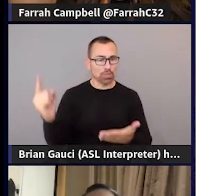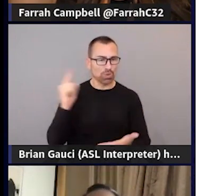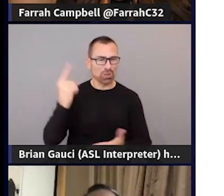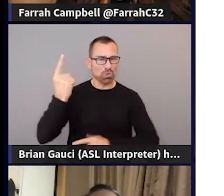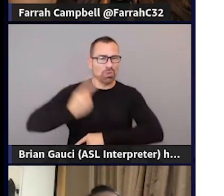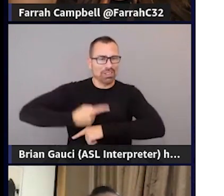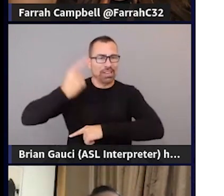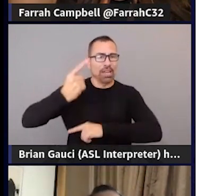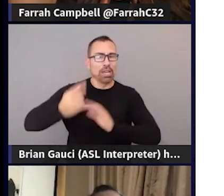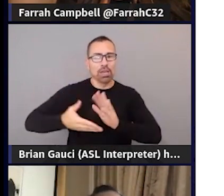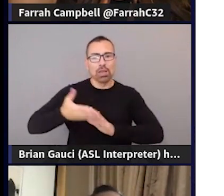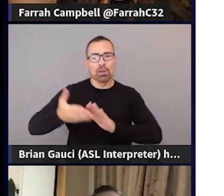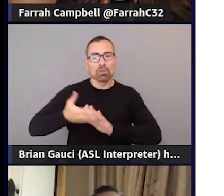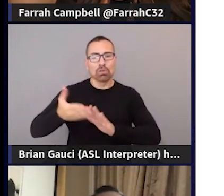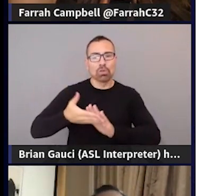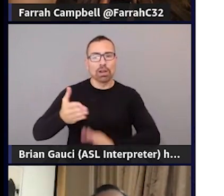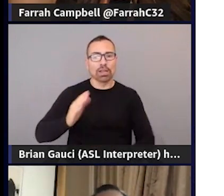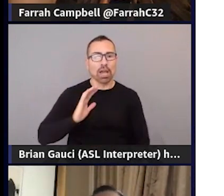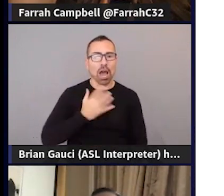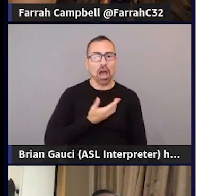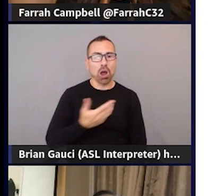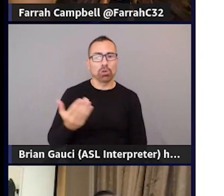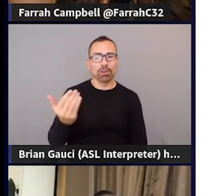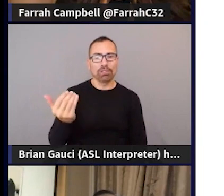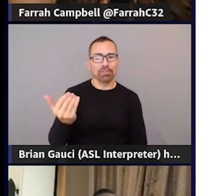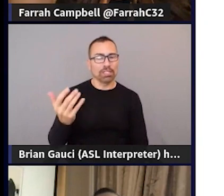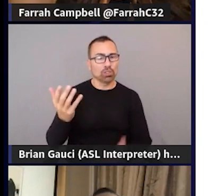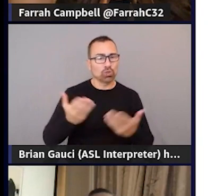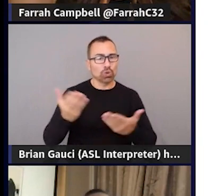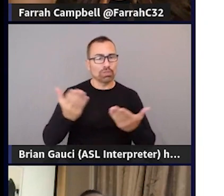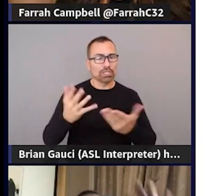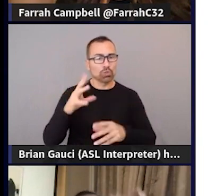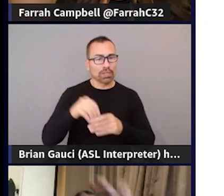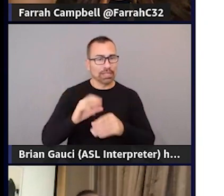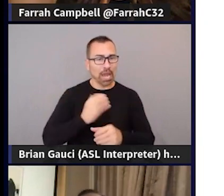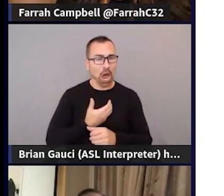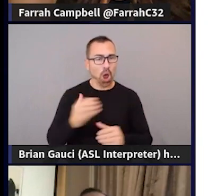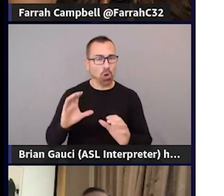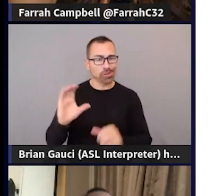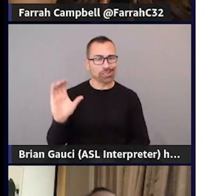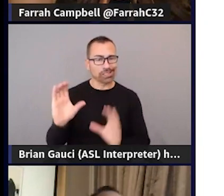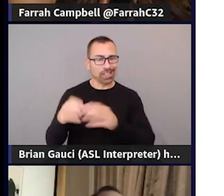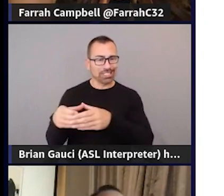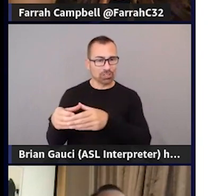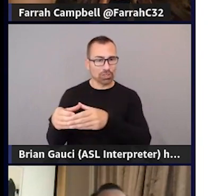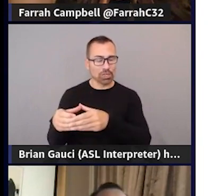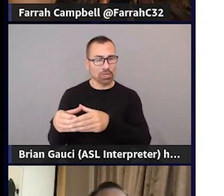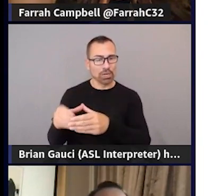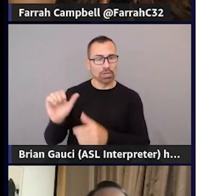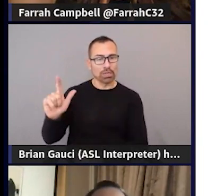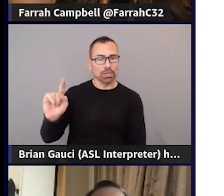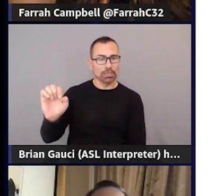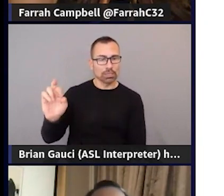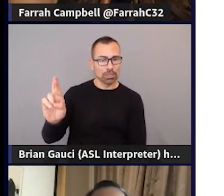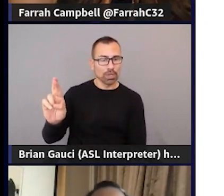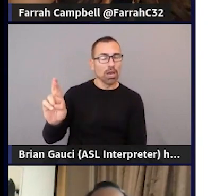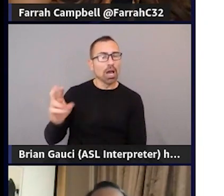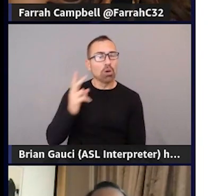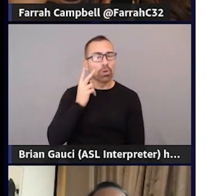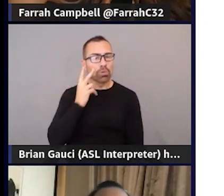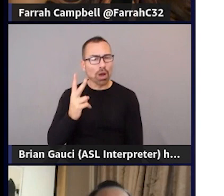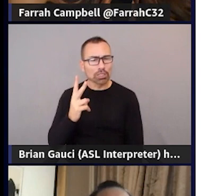running our 15 services within our cluster, and just have that watch watch that go up and down based on